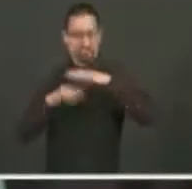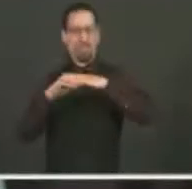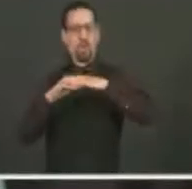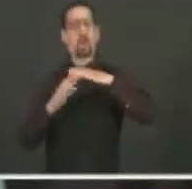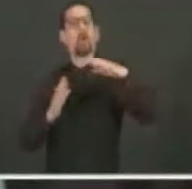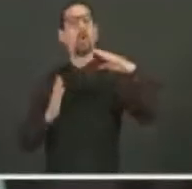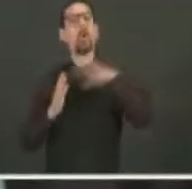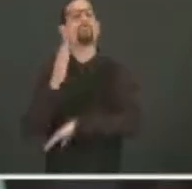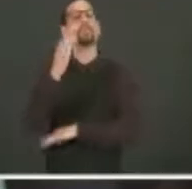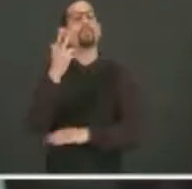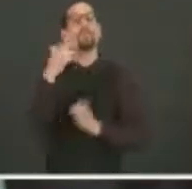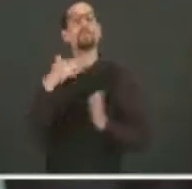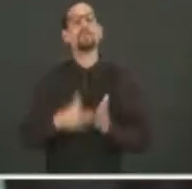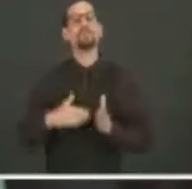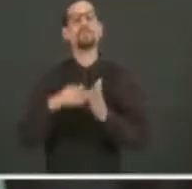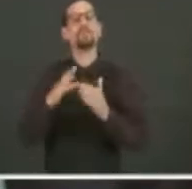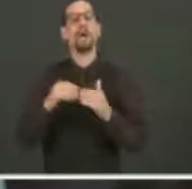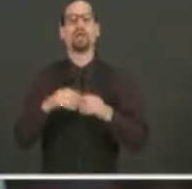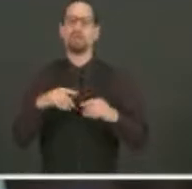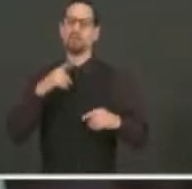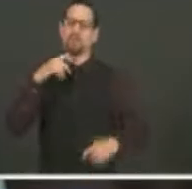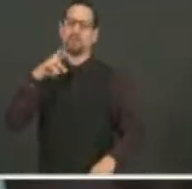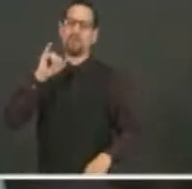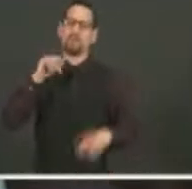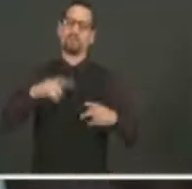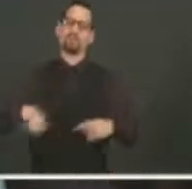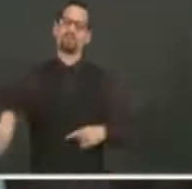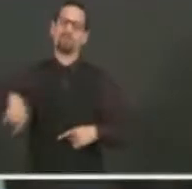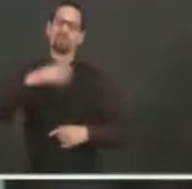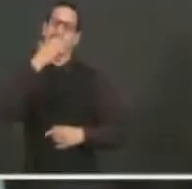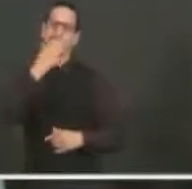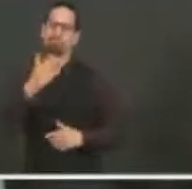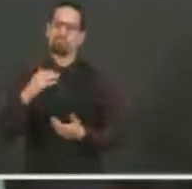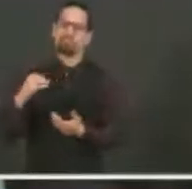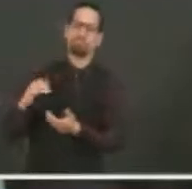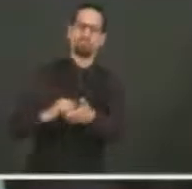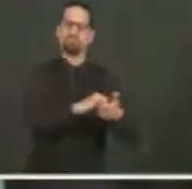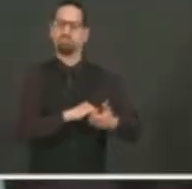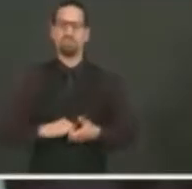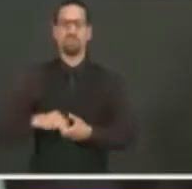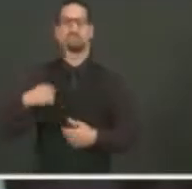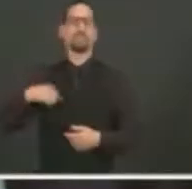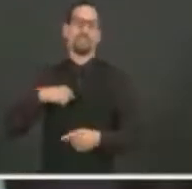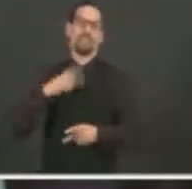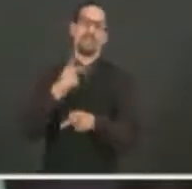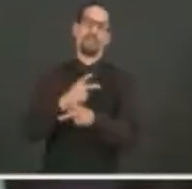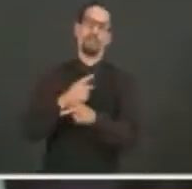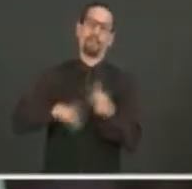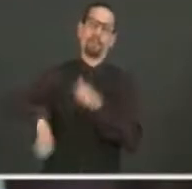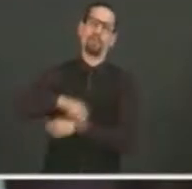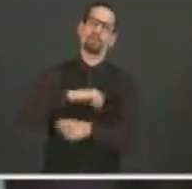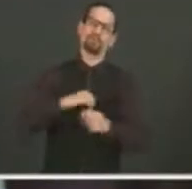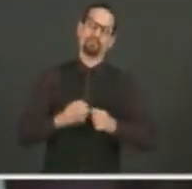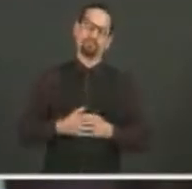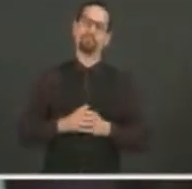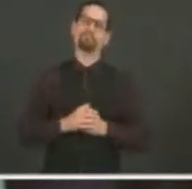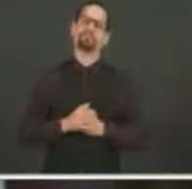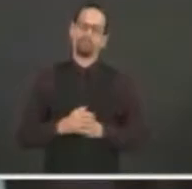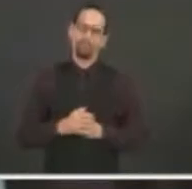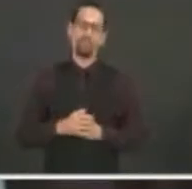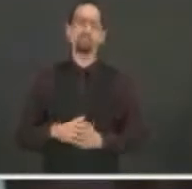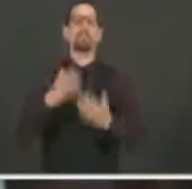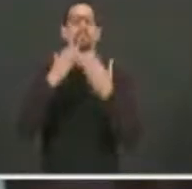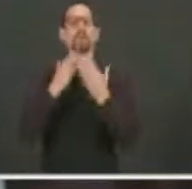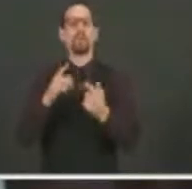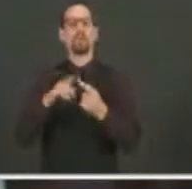Islanders. If we're in this together, we're going to rise together. We're going to continue to take care of one another. I want to thank Mayors Elorza, Diosa,